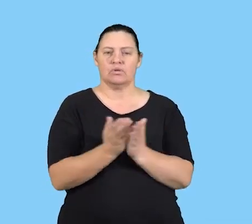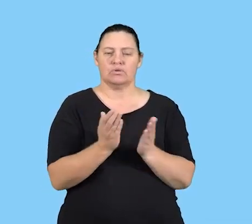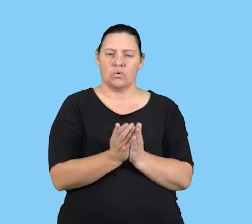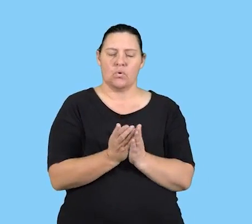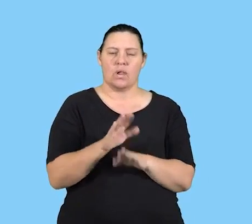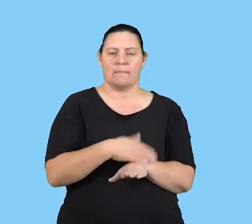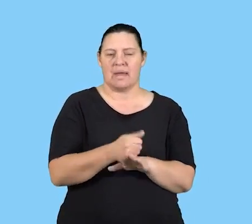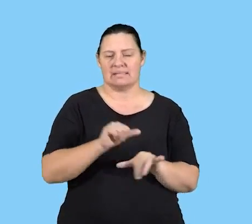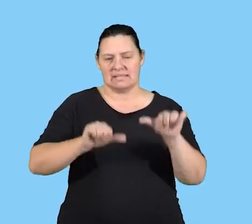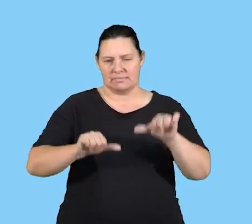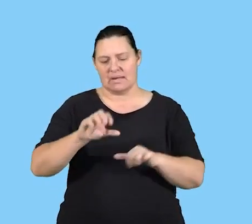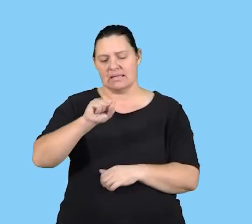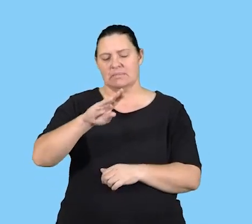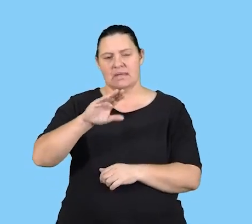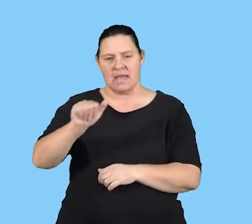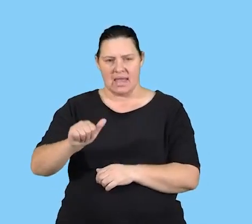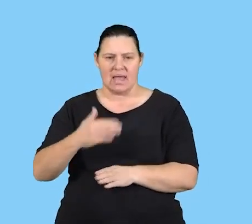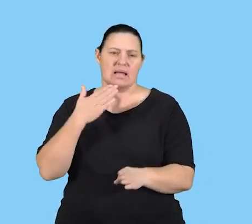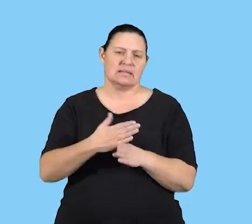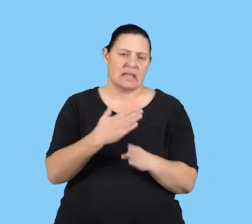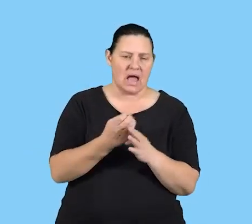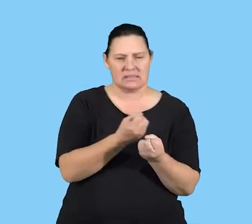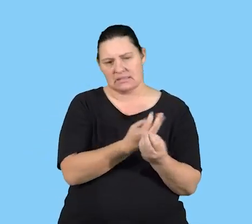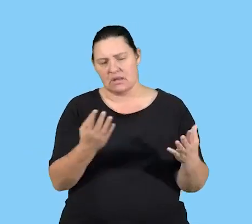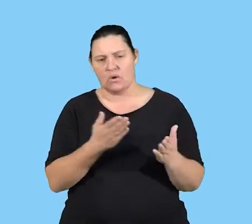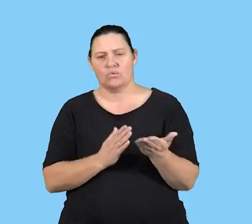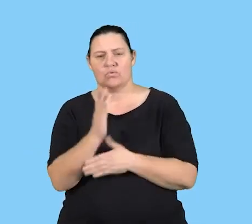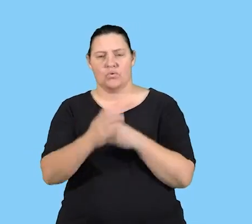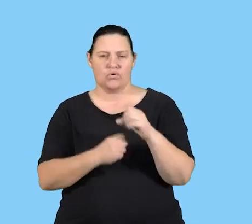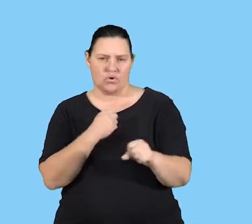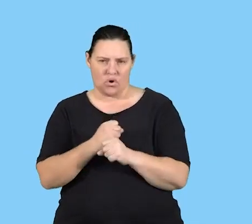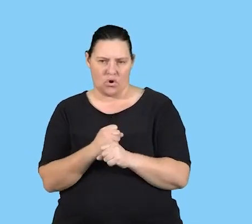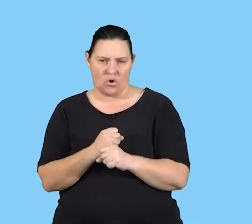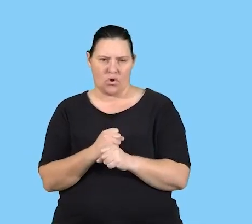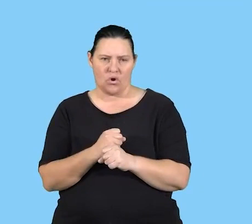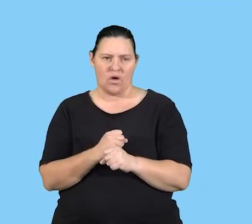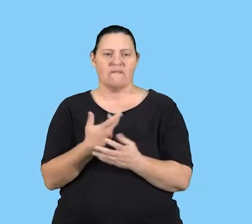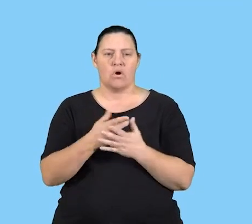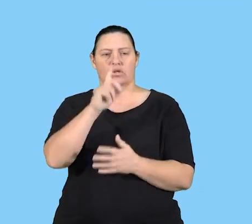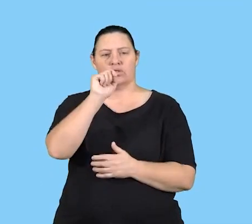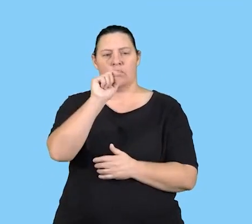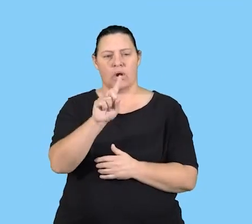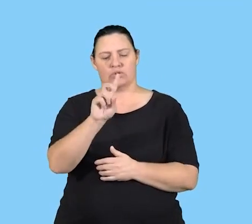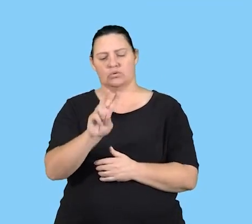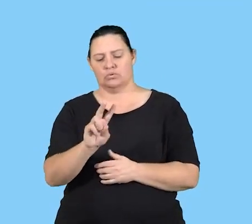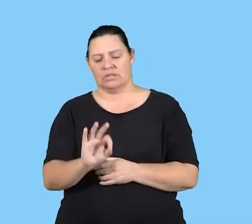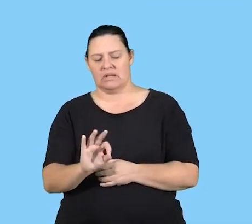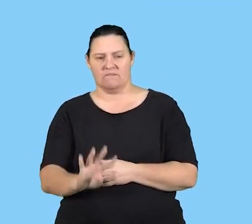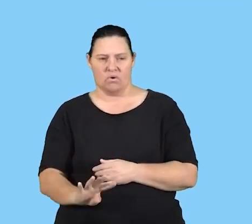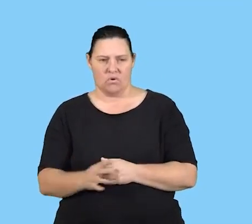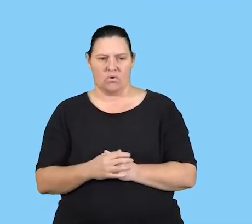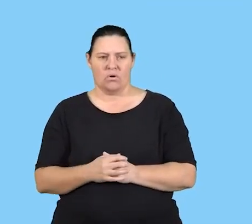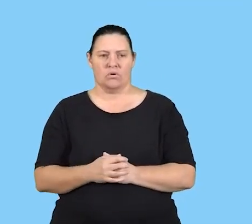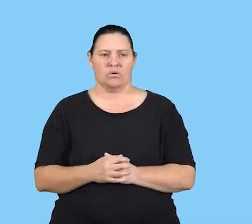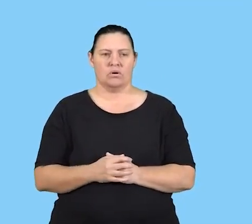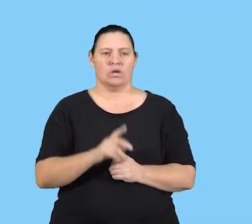school-based assessment, that is the number of tasks throughout the year according to the terms. You will see that I've